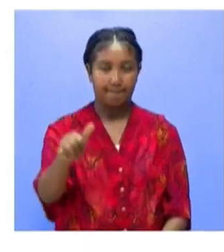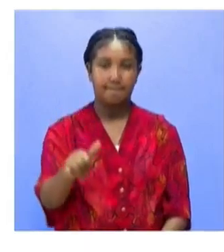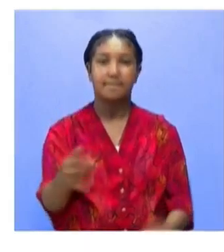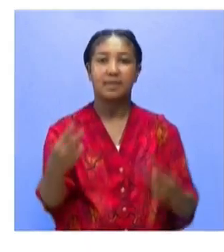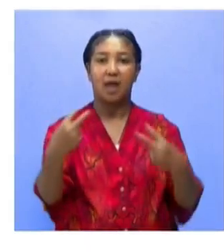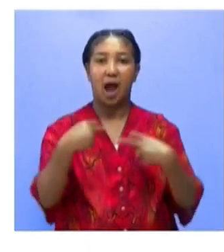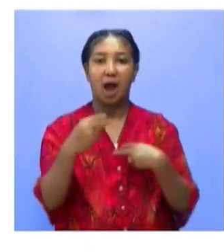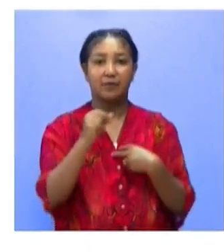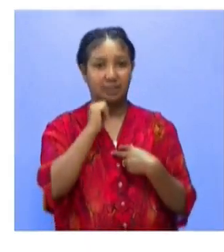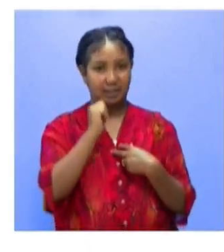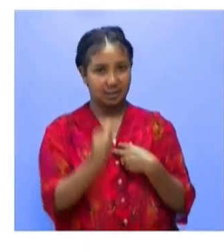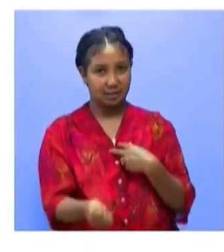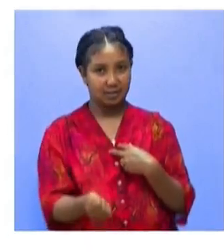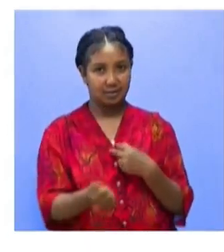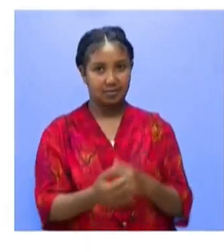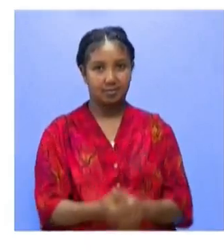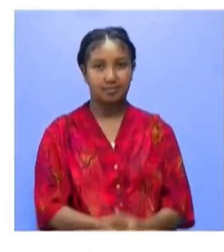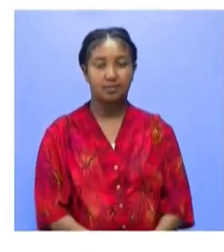haven't